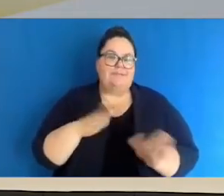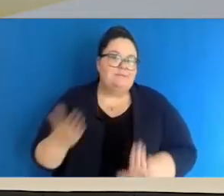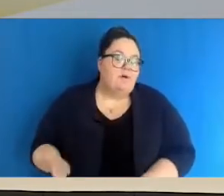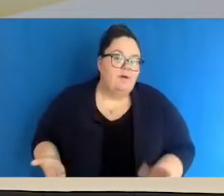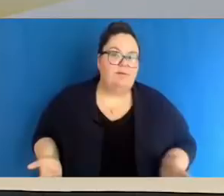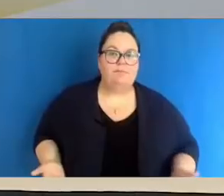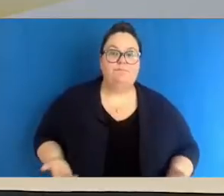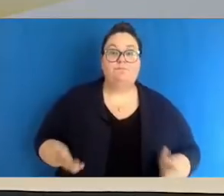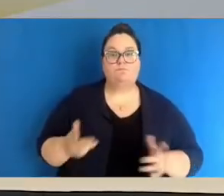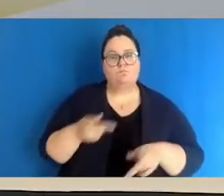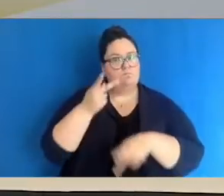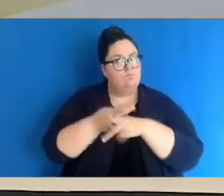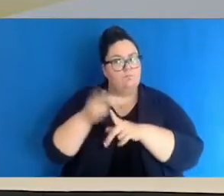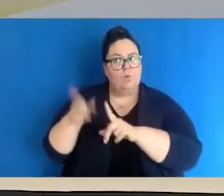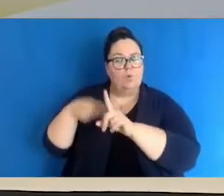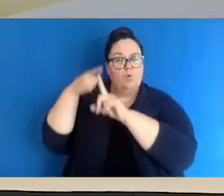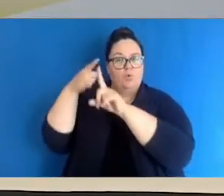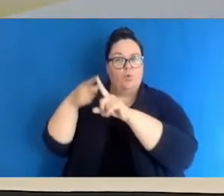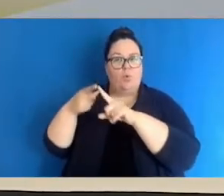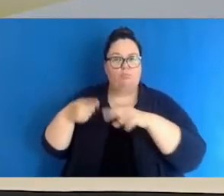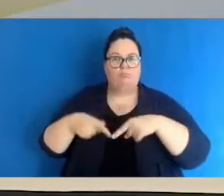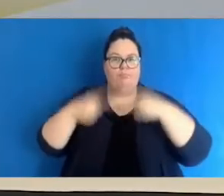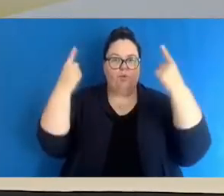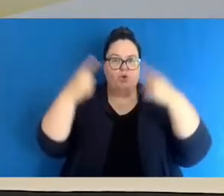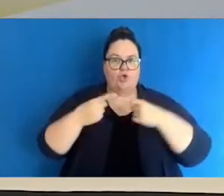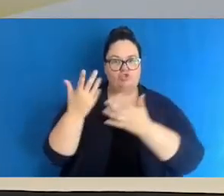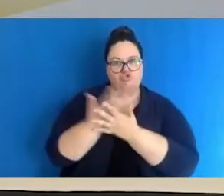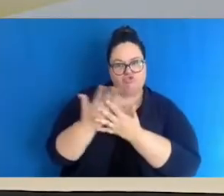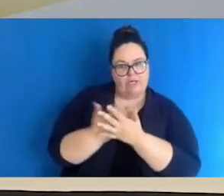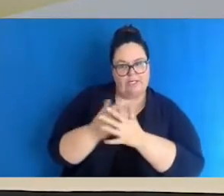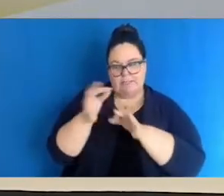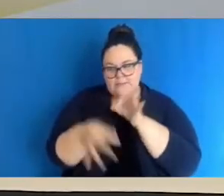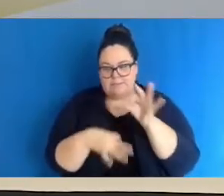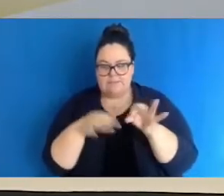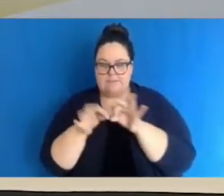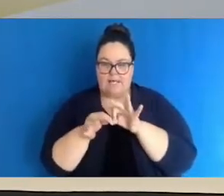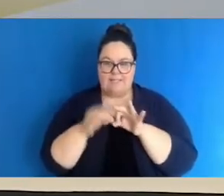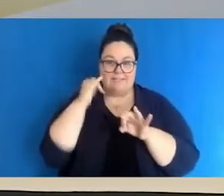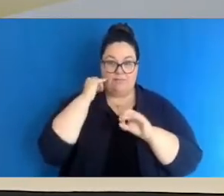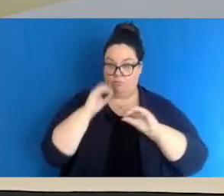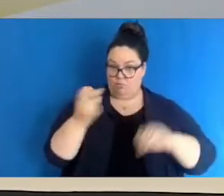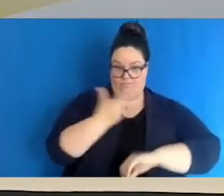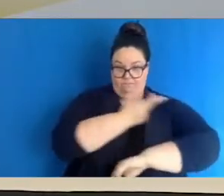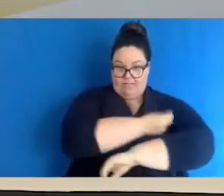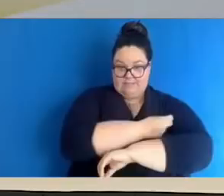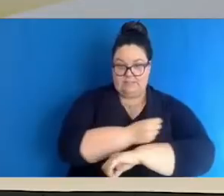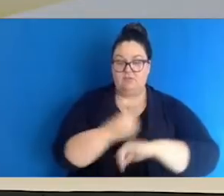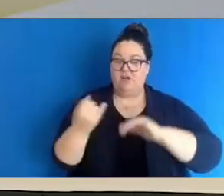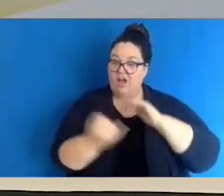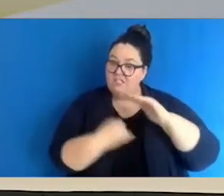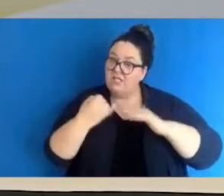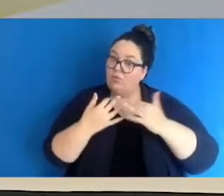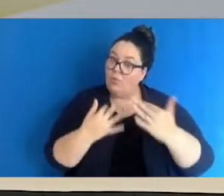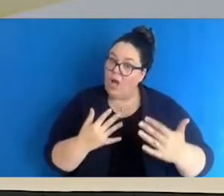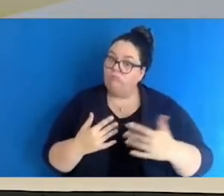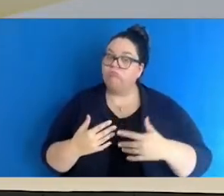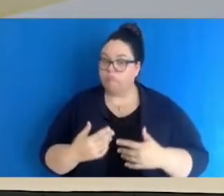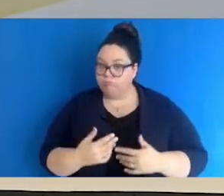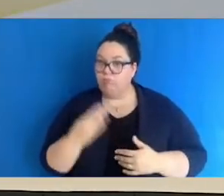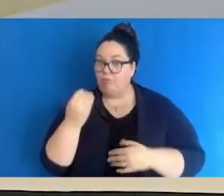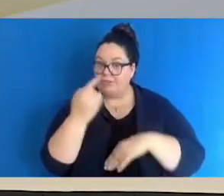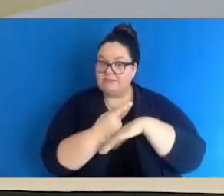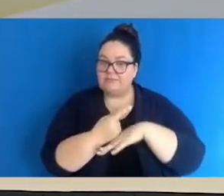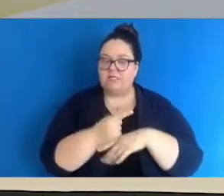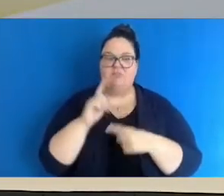will maintain targeted border screening, testing, and self-isolation for unvaccinated individuals until the fall, until at least the middle